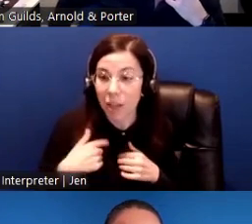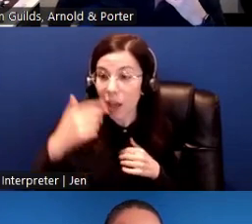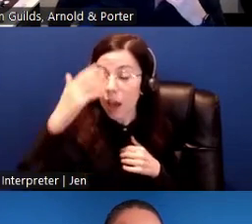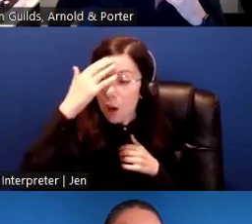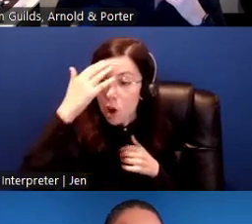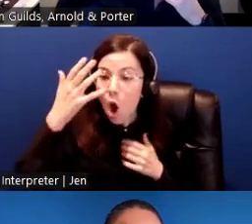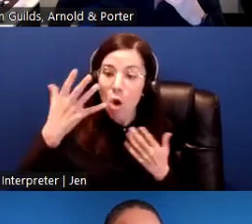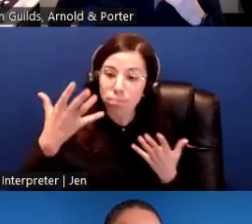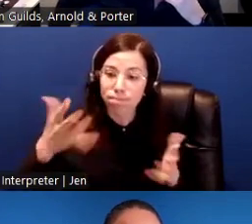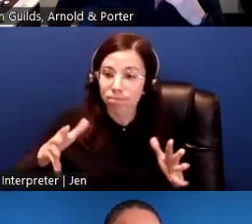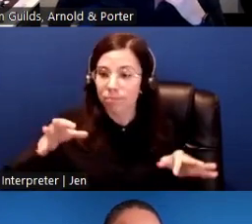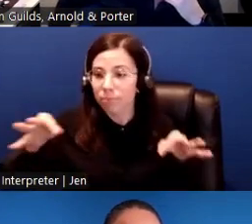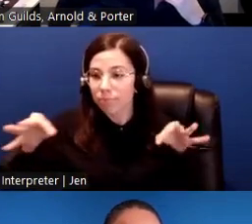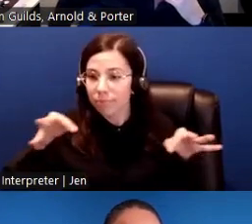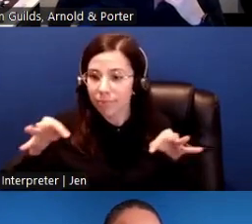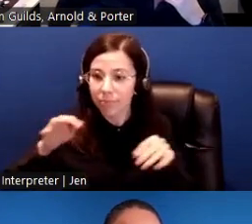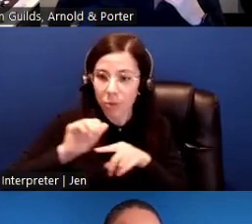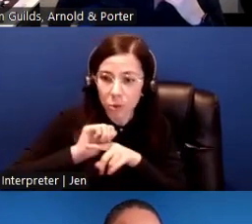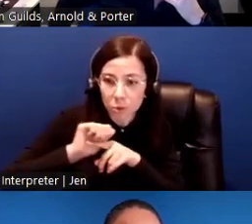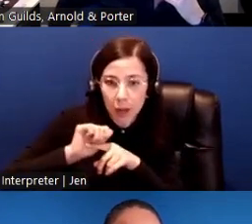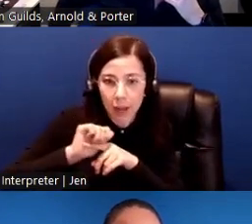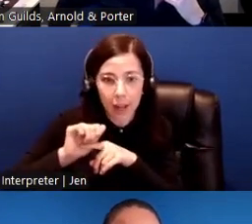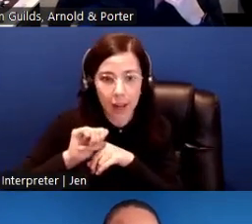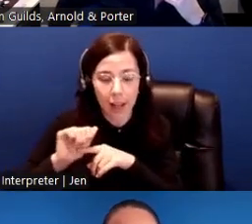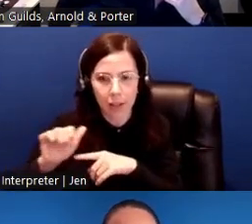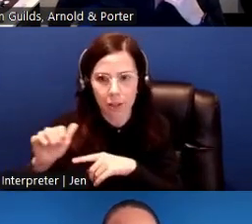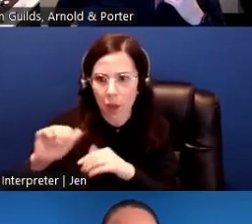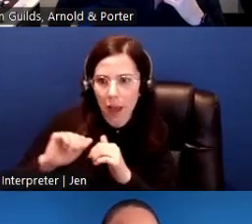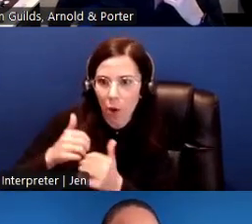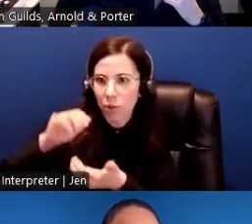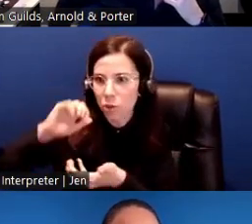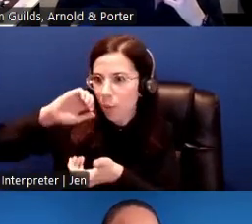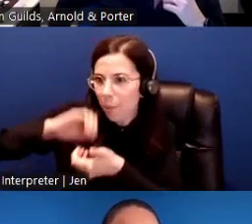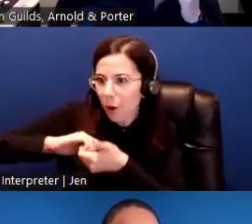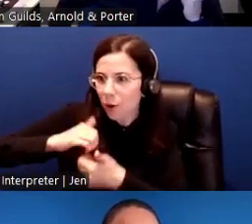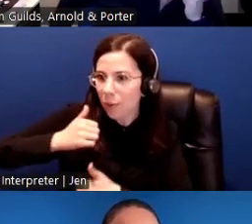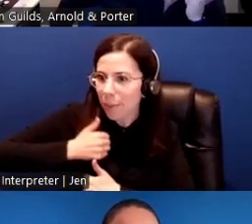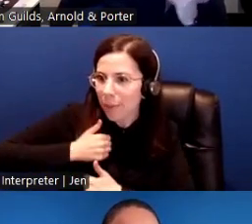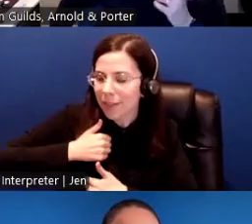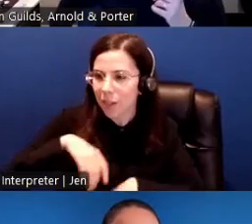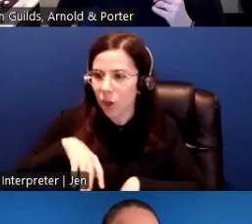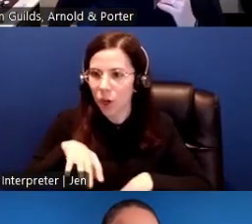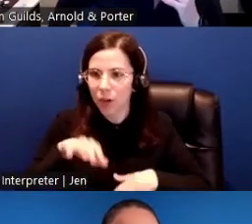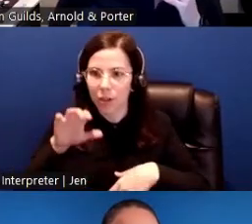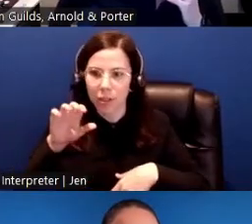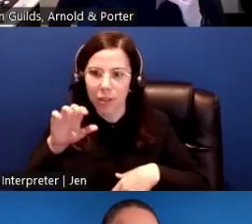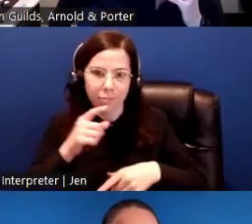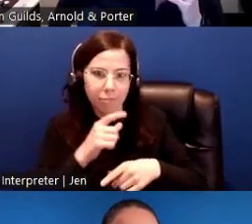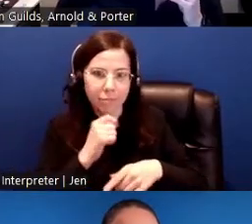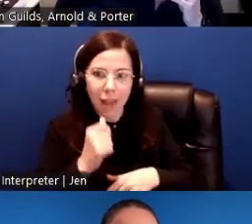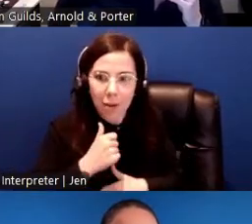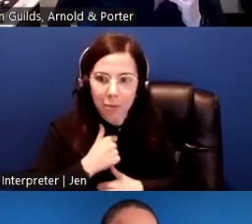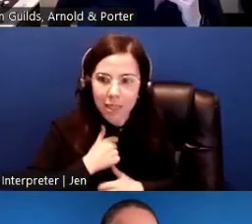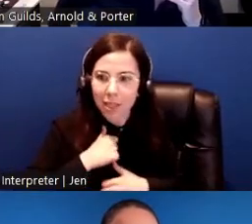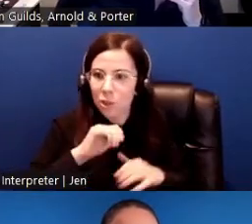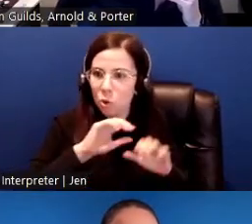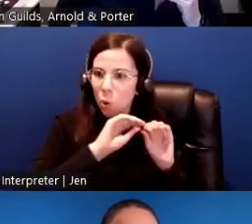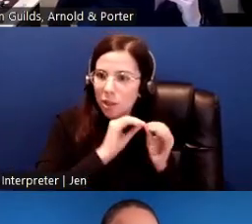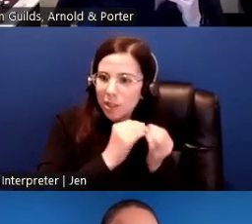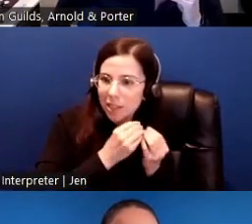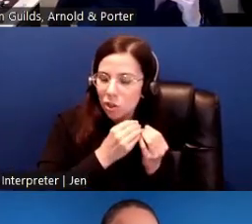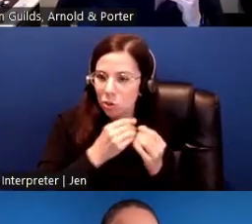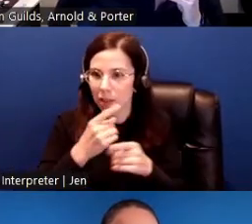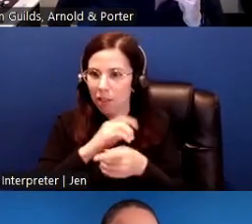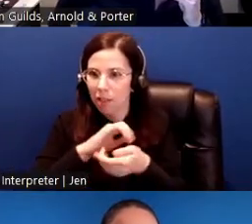trainings with military partnerships with civilian organizations and doing collaborations. And I think